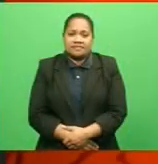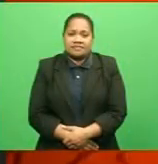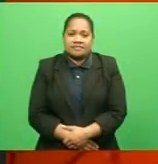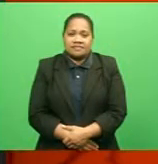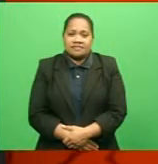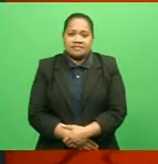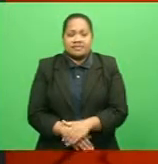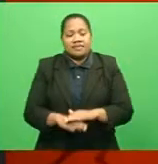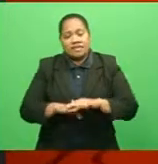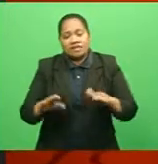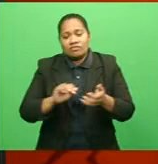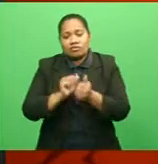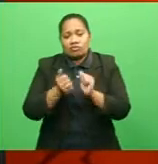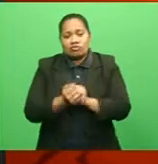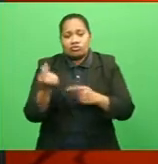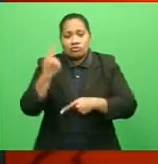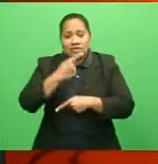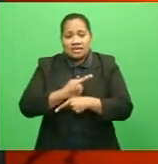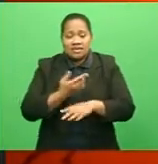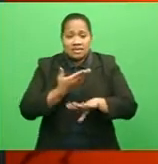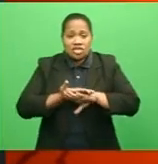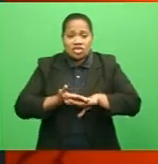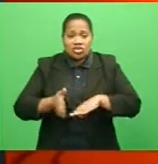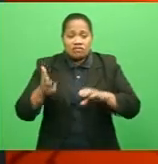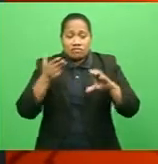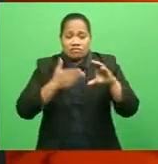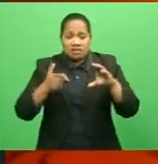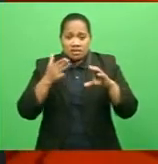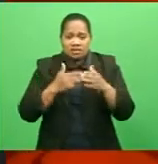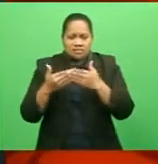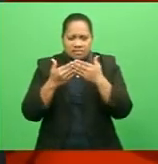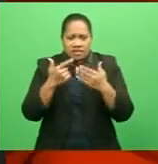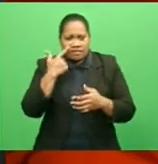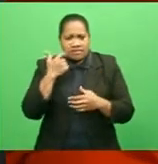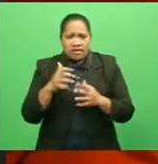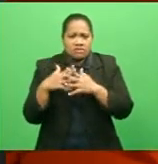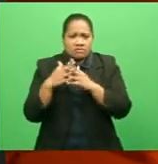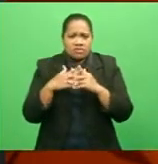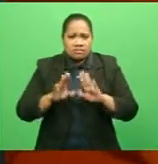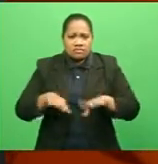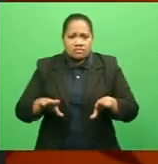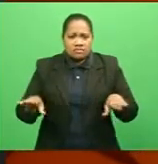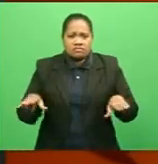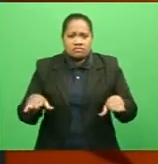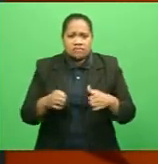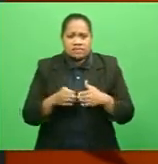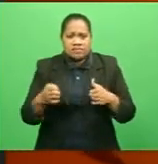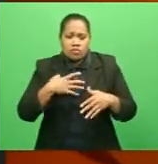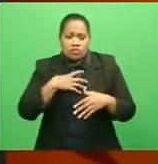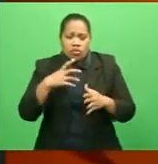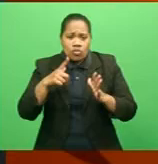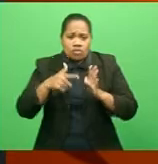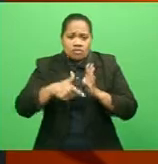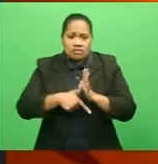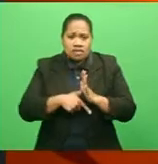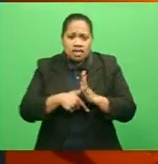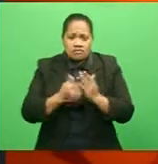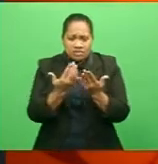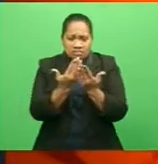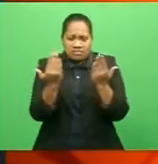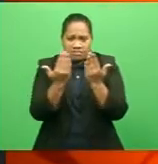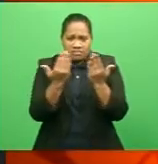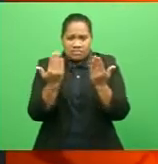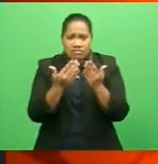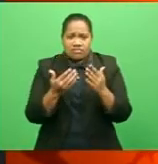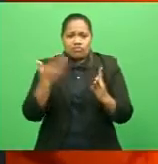That's it from Sports Tonight. Coming up in new media, a study finds American children have spent more time in front of screens during